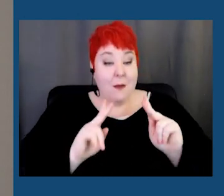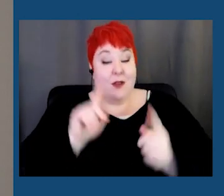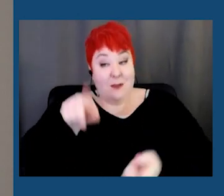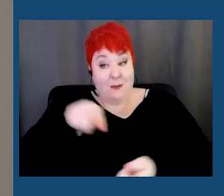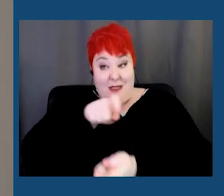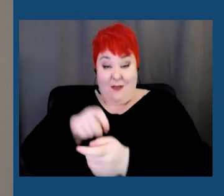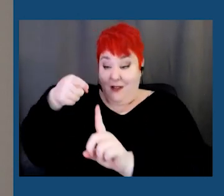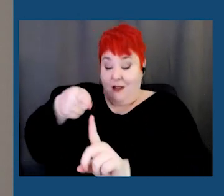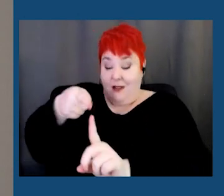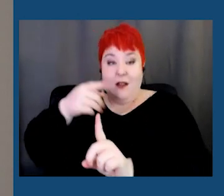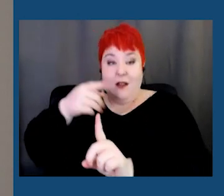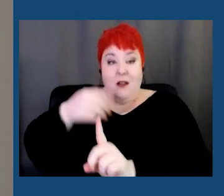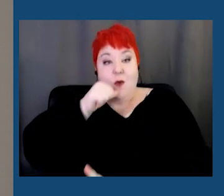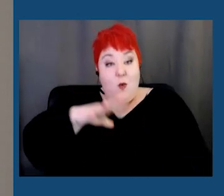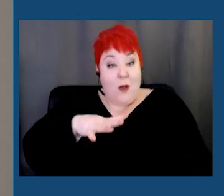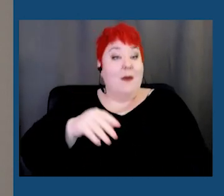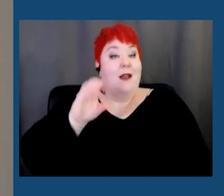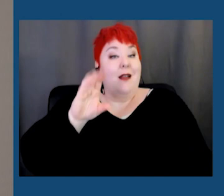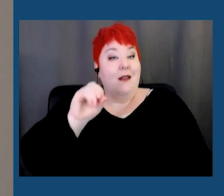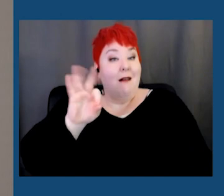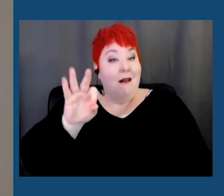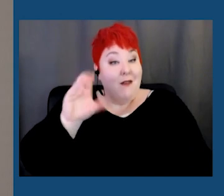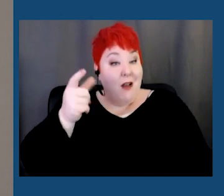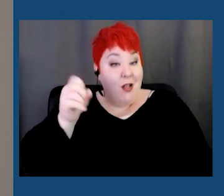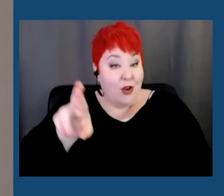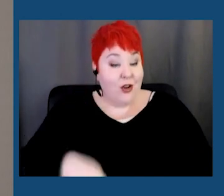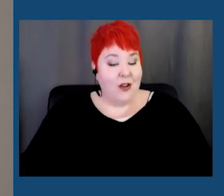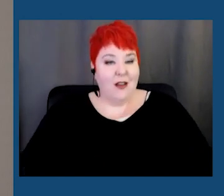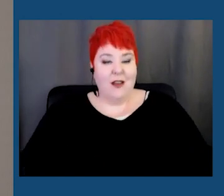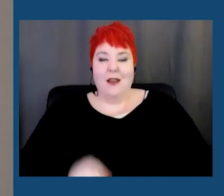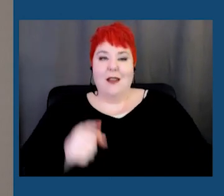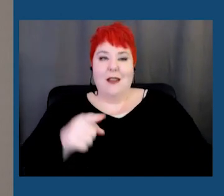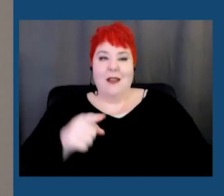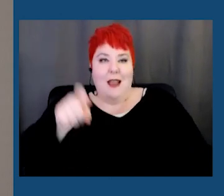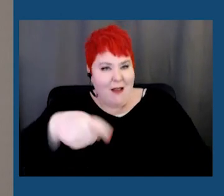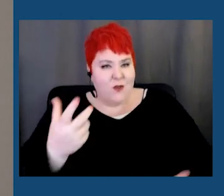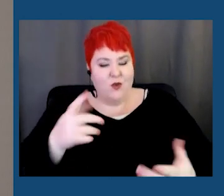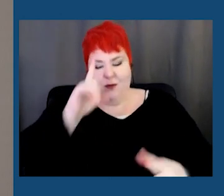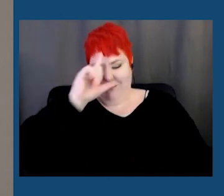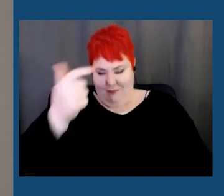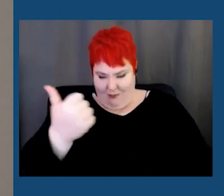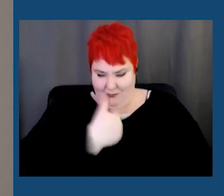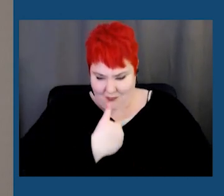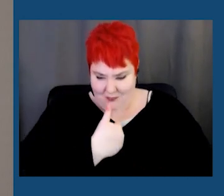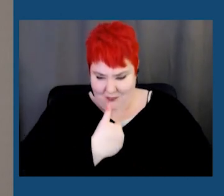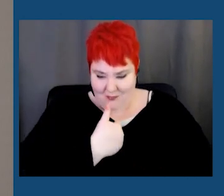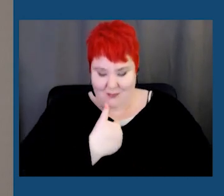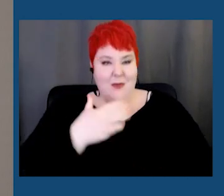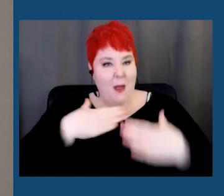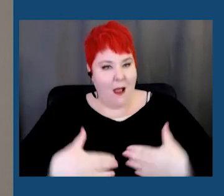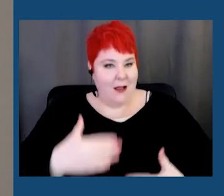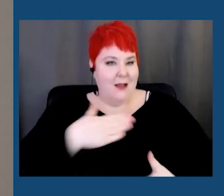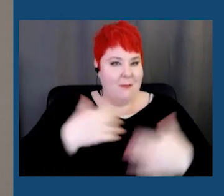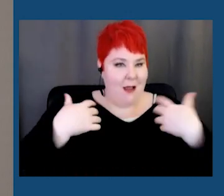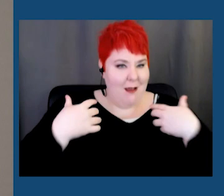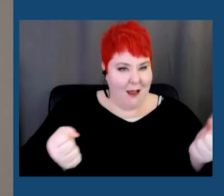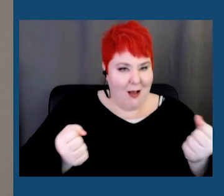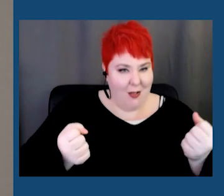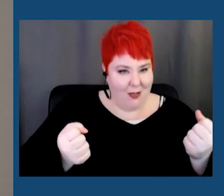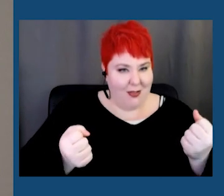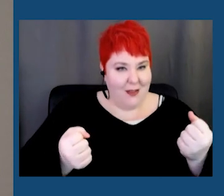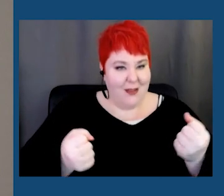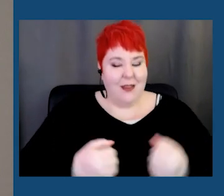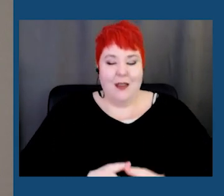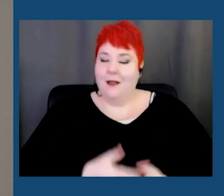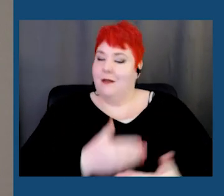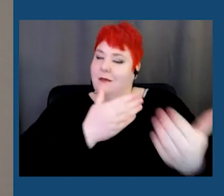take control of their lives and make their own decisions about their health and their bodies. No matter your